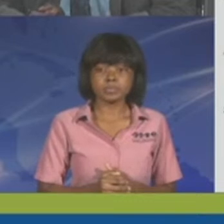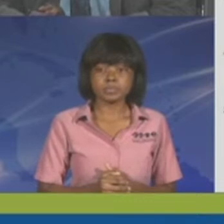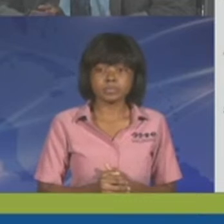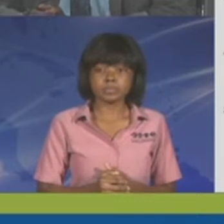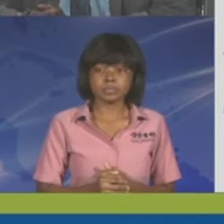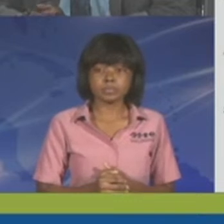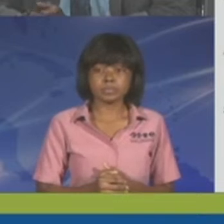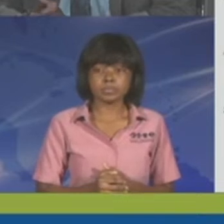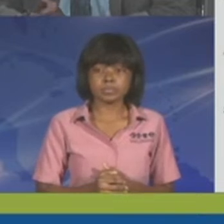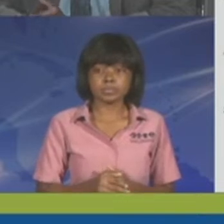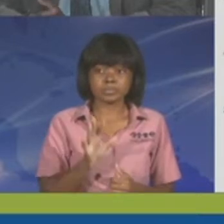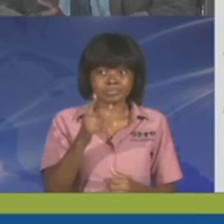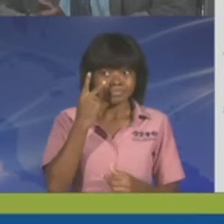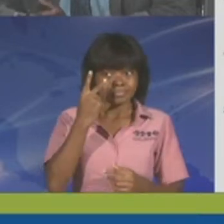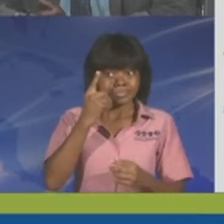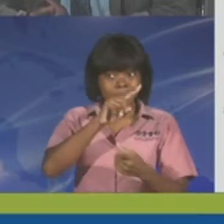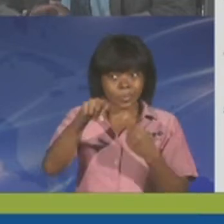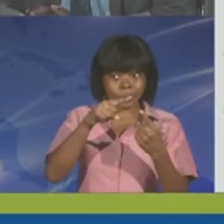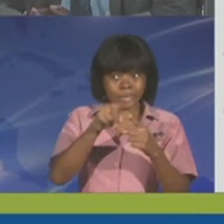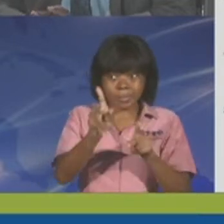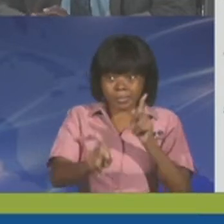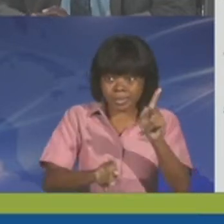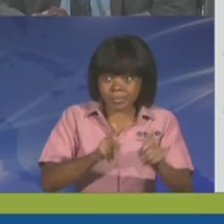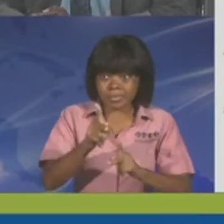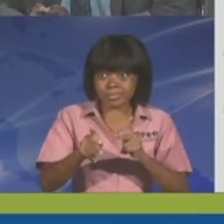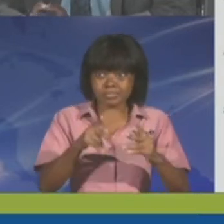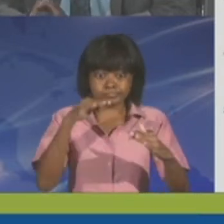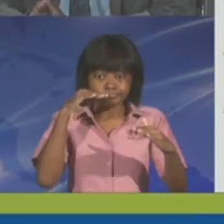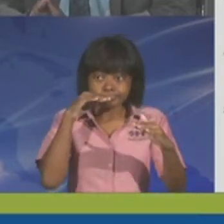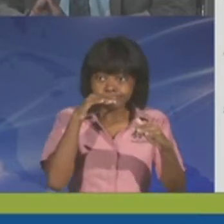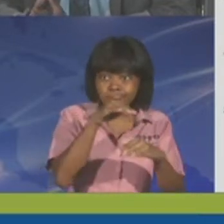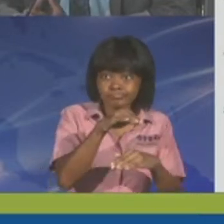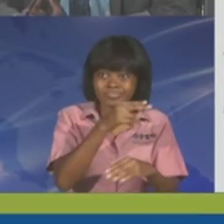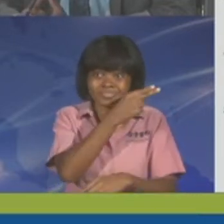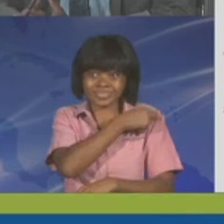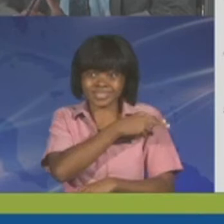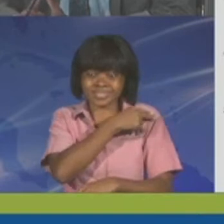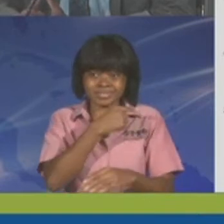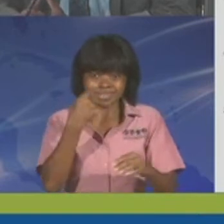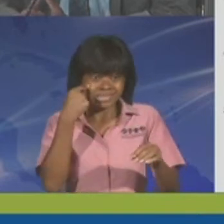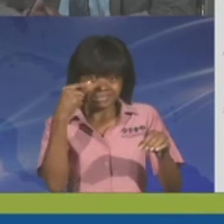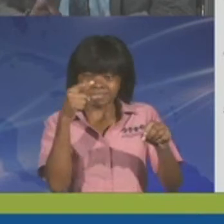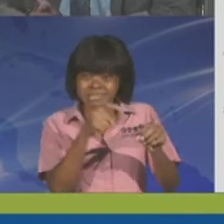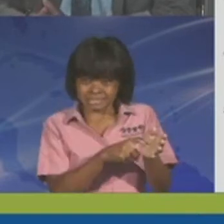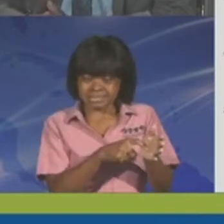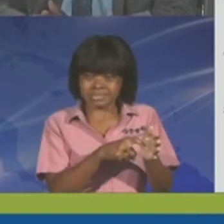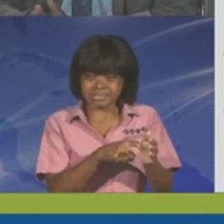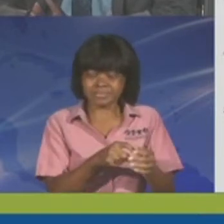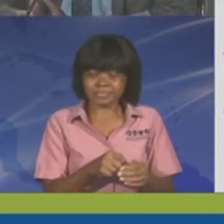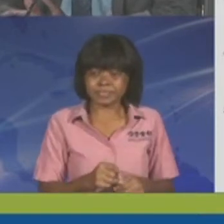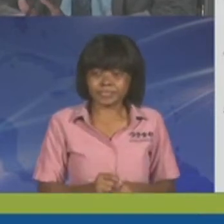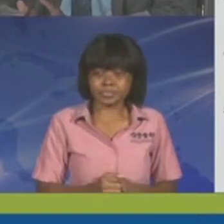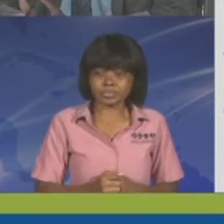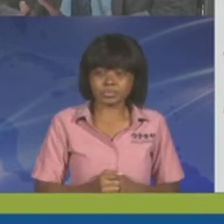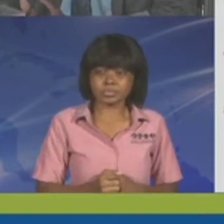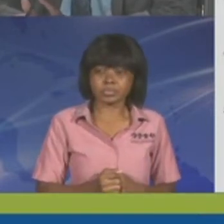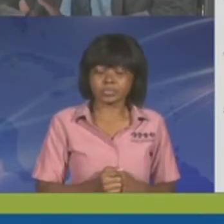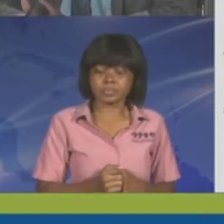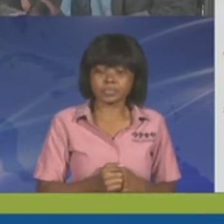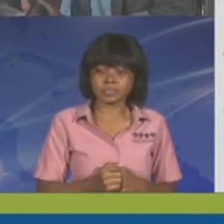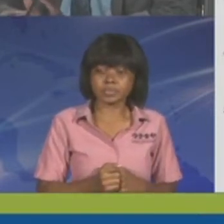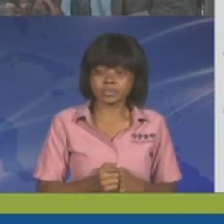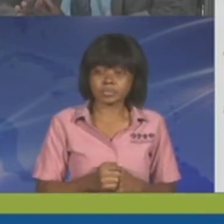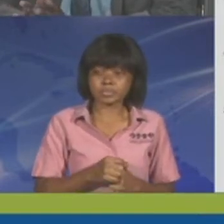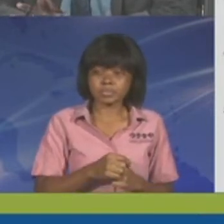idea of when people presented to the healthcare system and the numbers in which they presented. All the way over to the